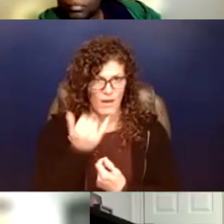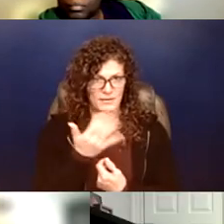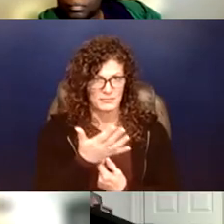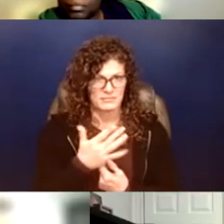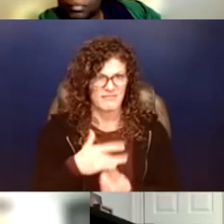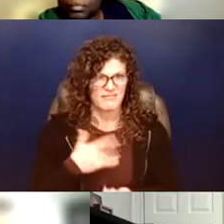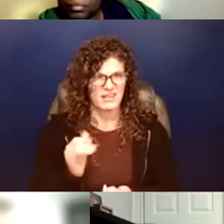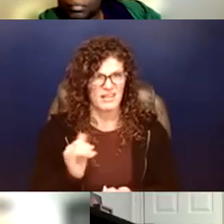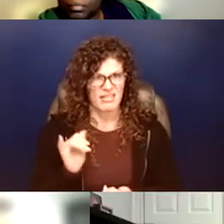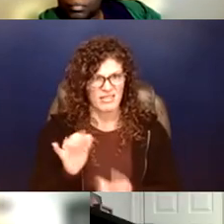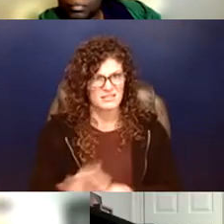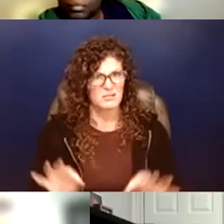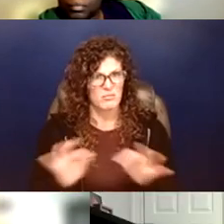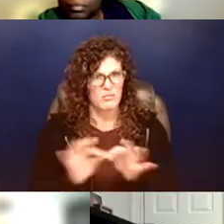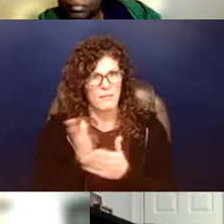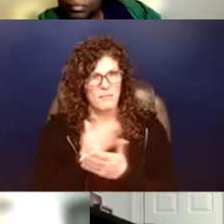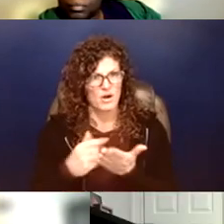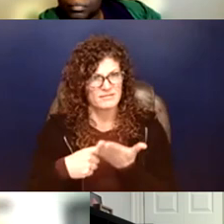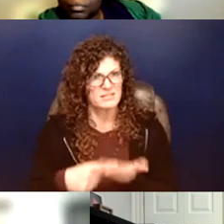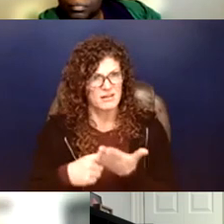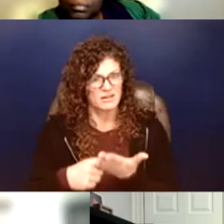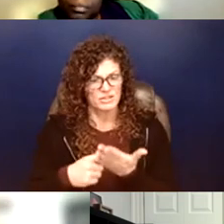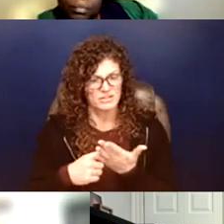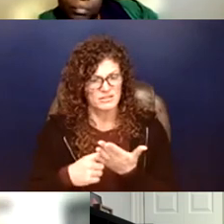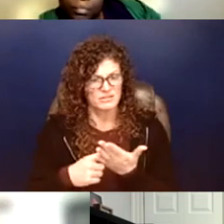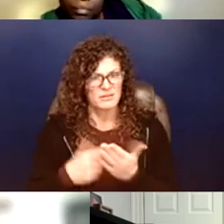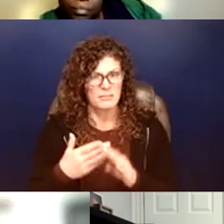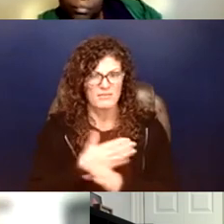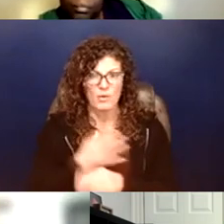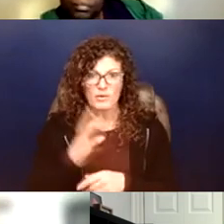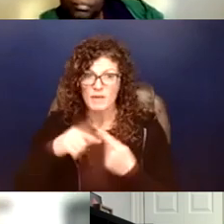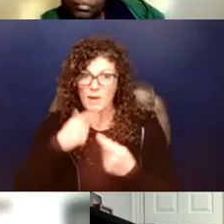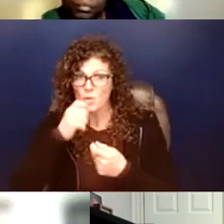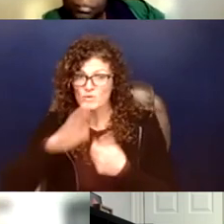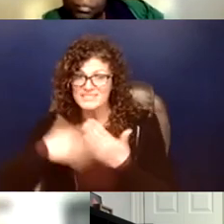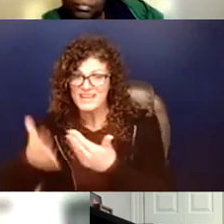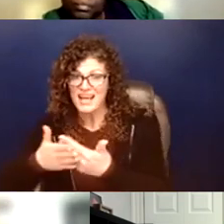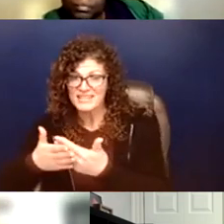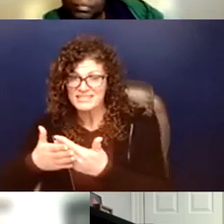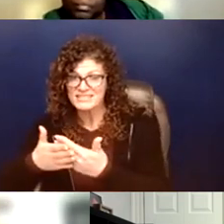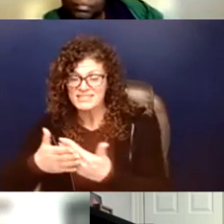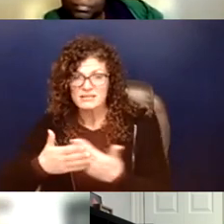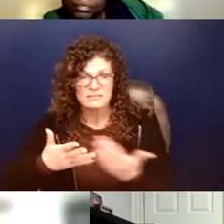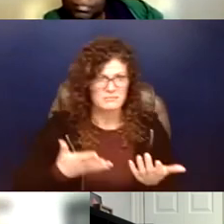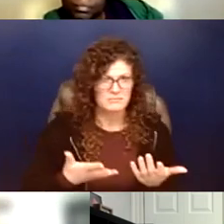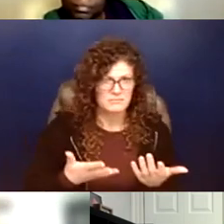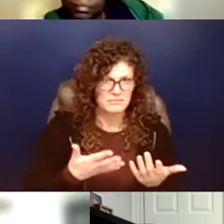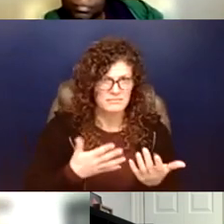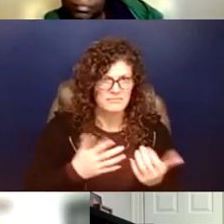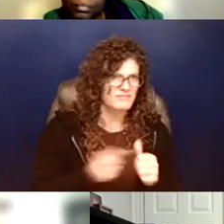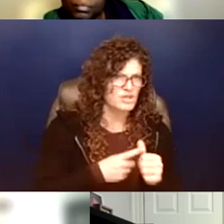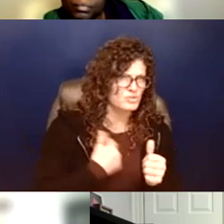that's an important step, an important discussion to have before we talk about who's the next person. I wonder if there's going to be